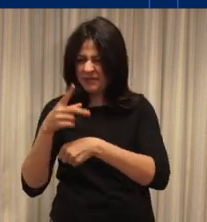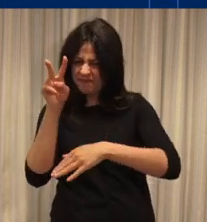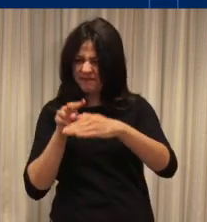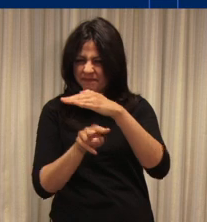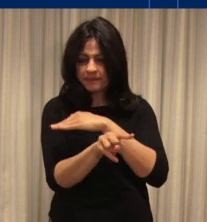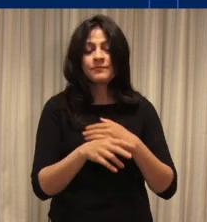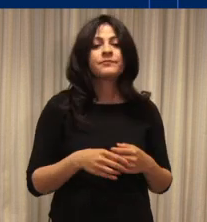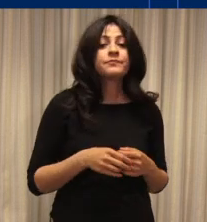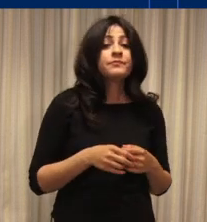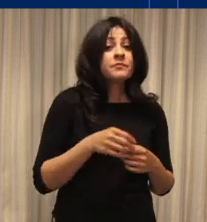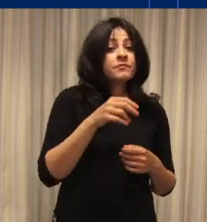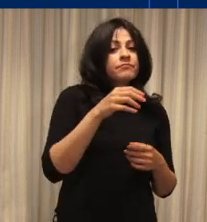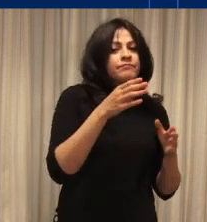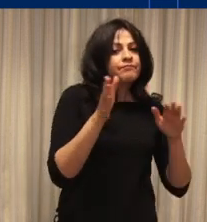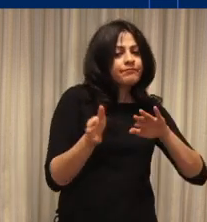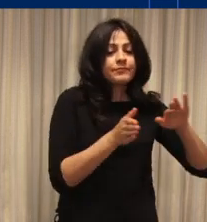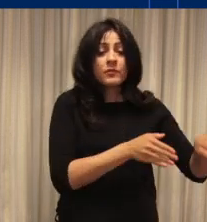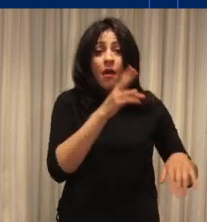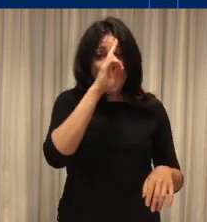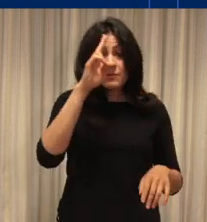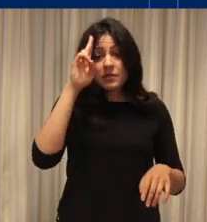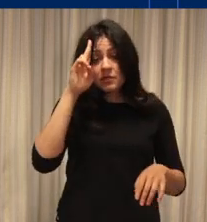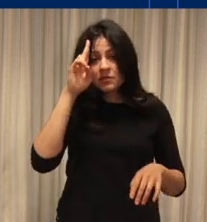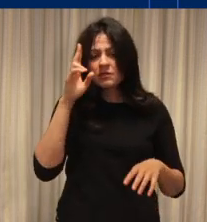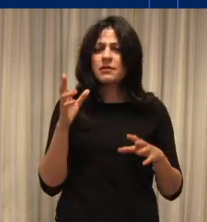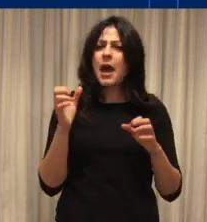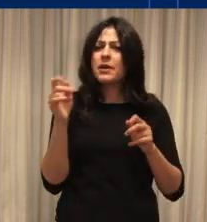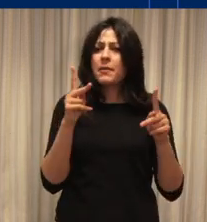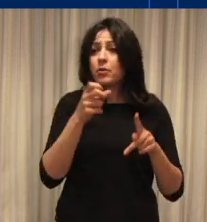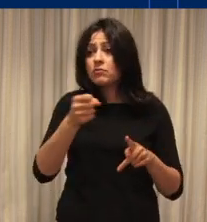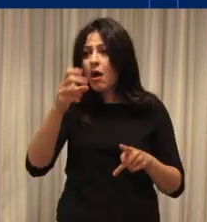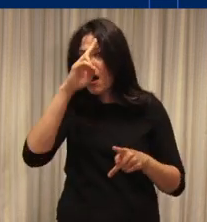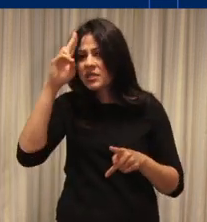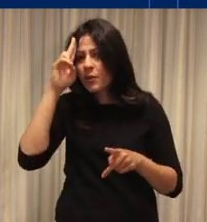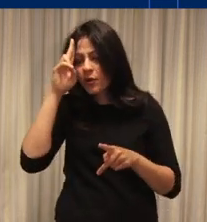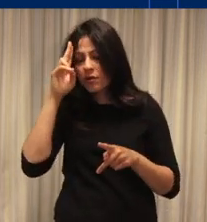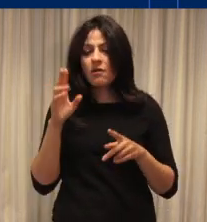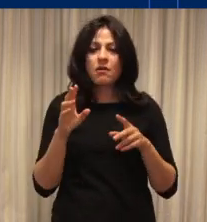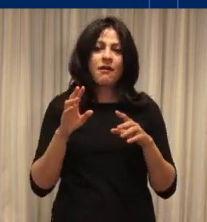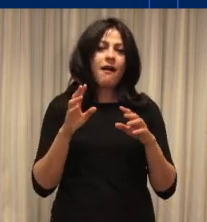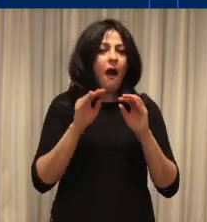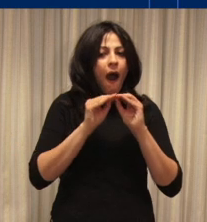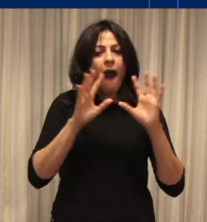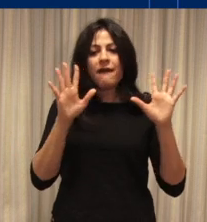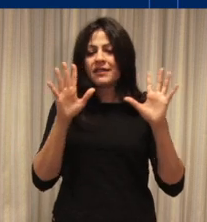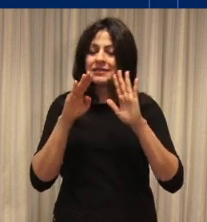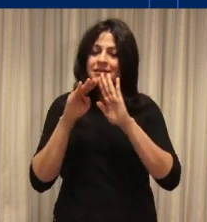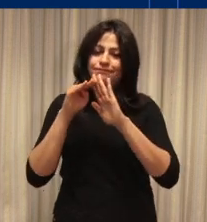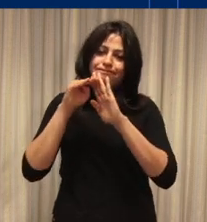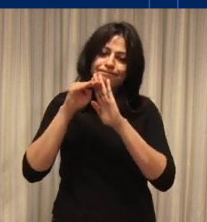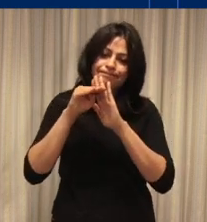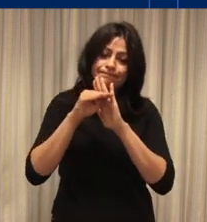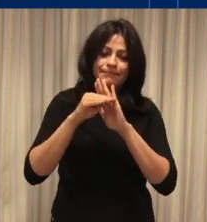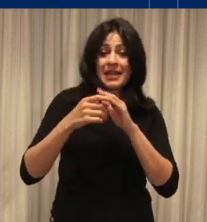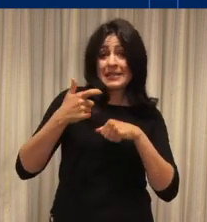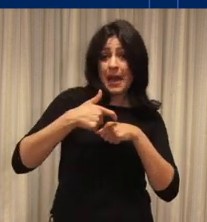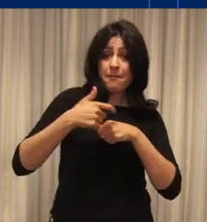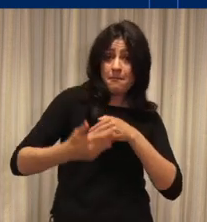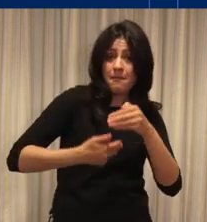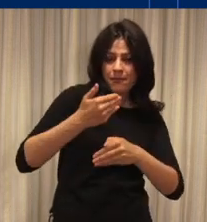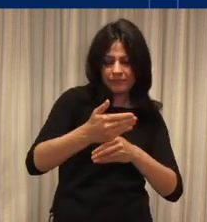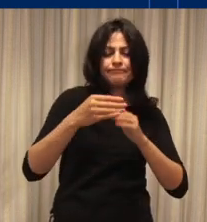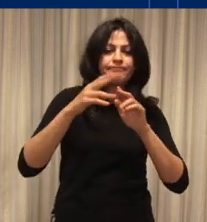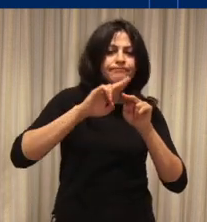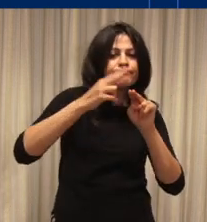trend line here is very, very good. This is exactly what we want to see, a clear downward trend over time. We